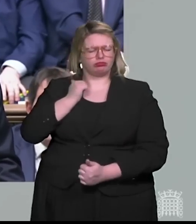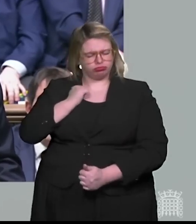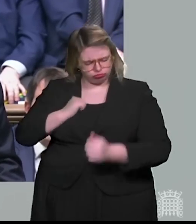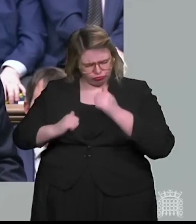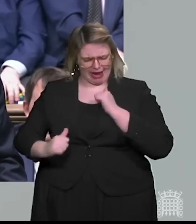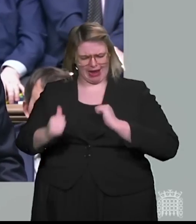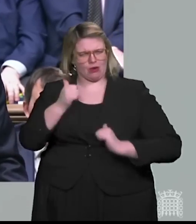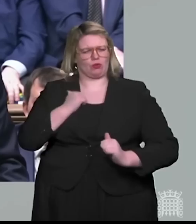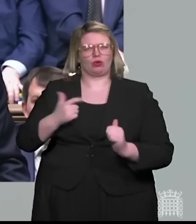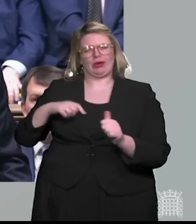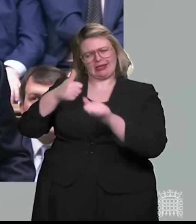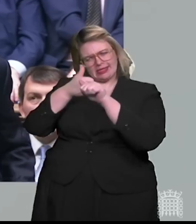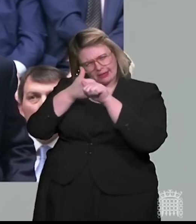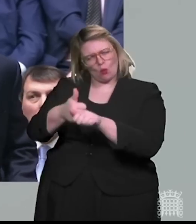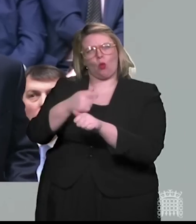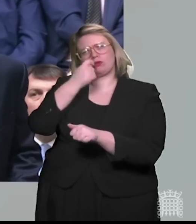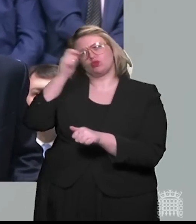than anyone else in Europe.